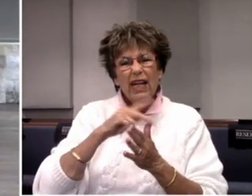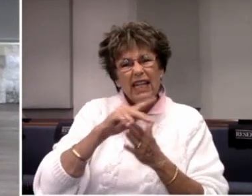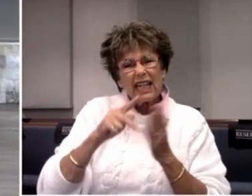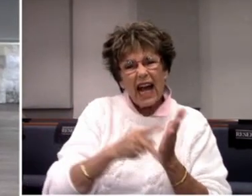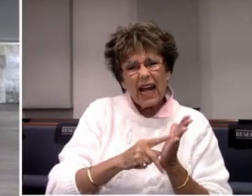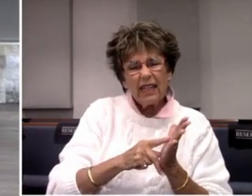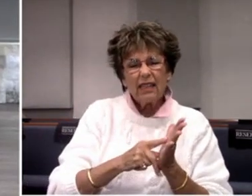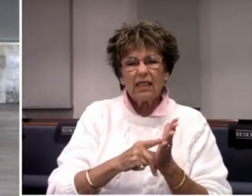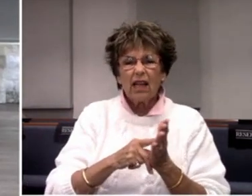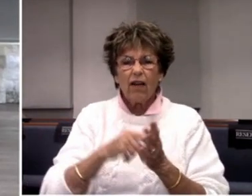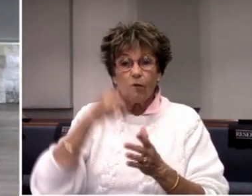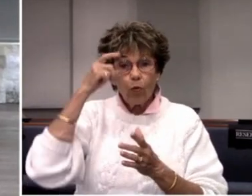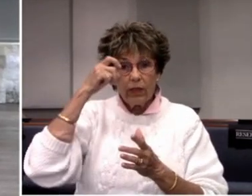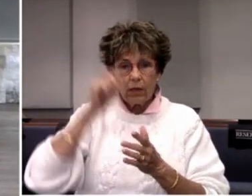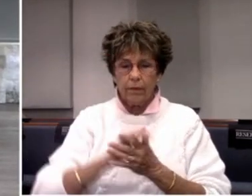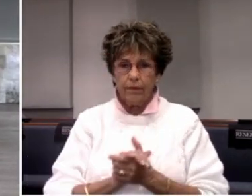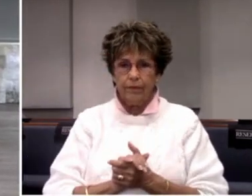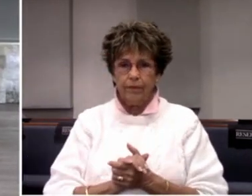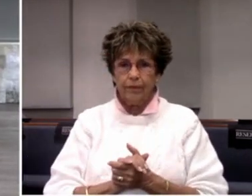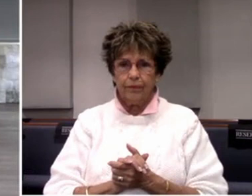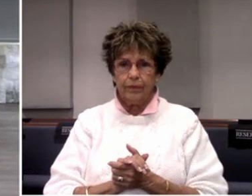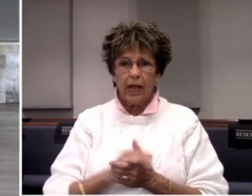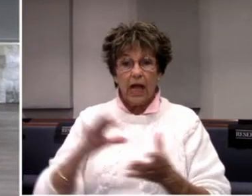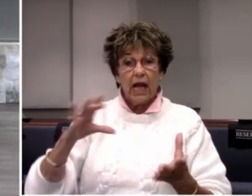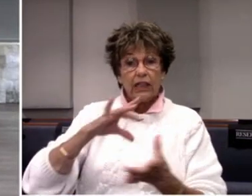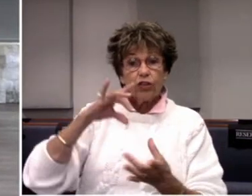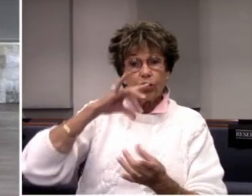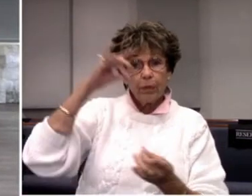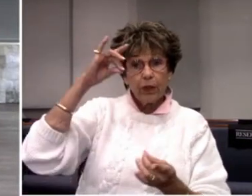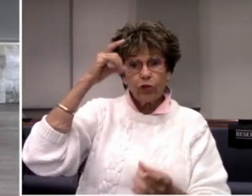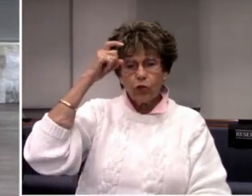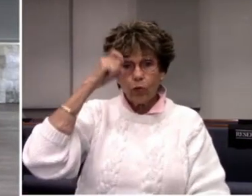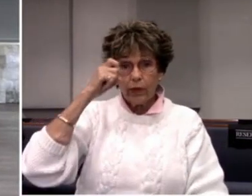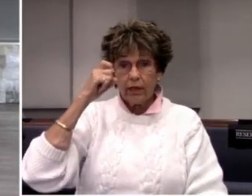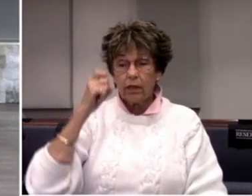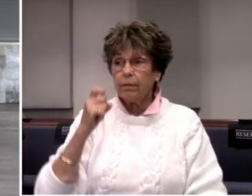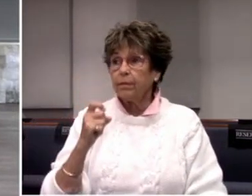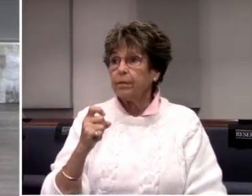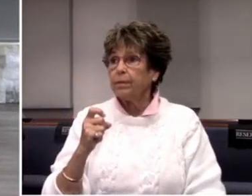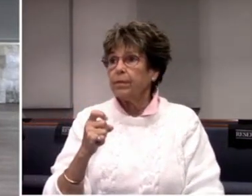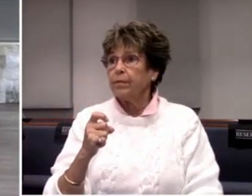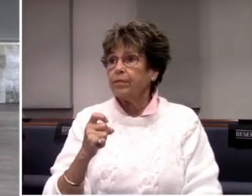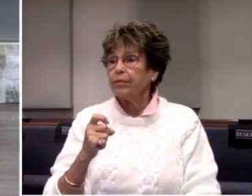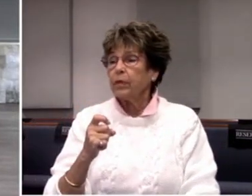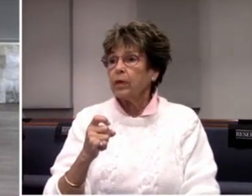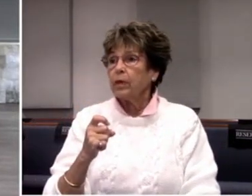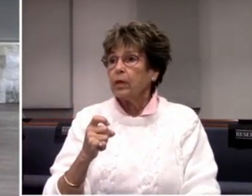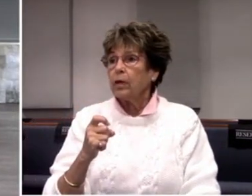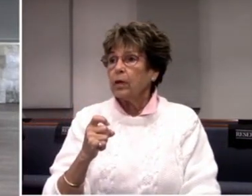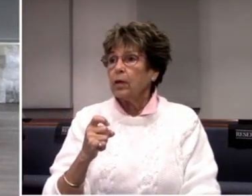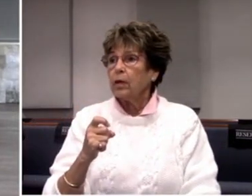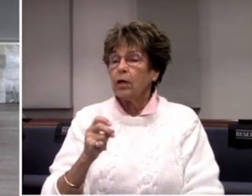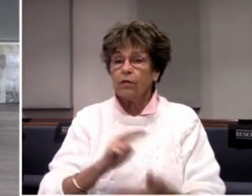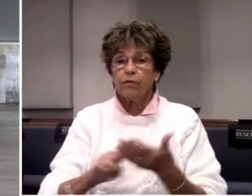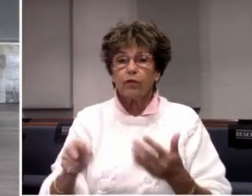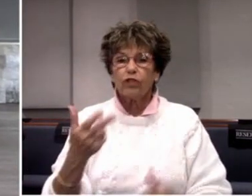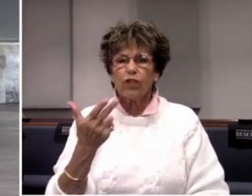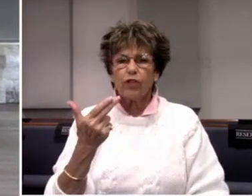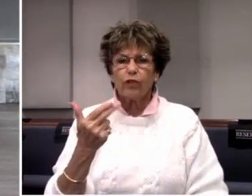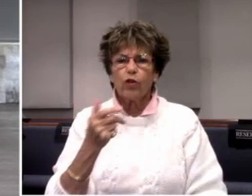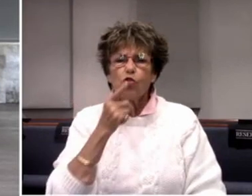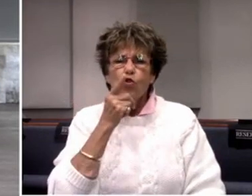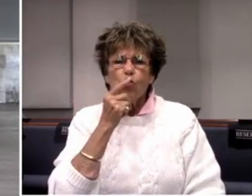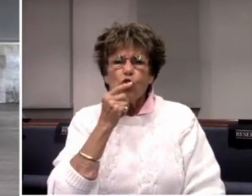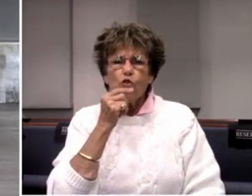speaking of spiritual wisdom. Okay, pick up, if you would, verse number 13. Who is a